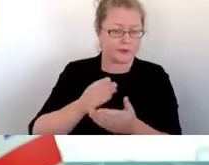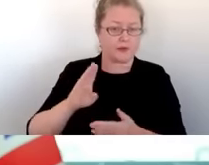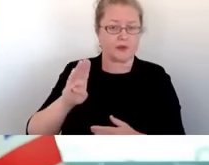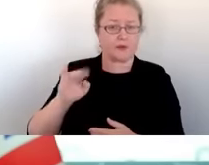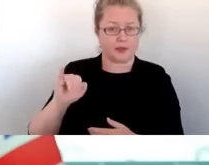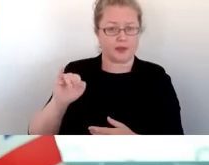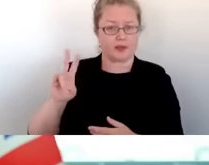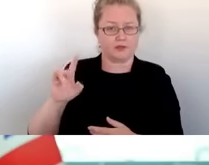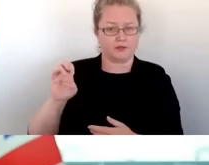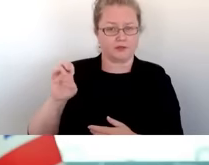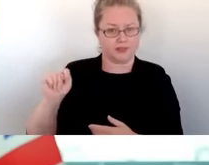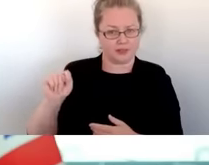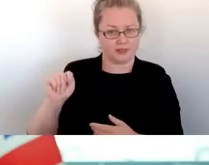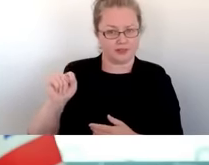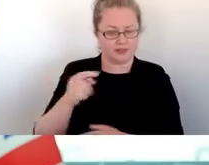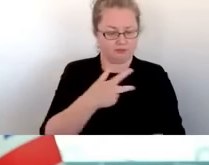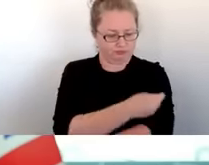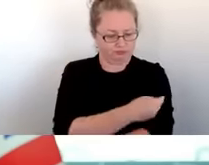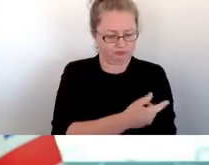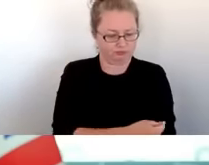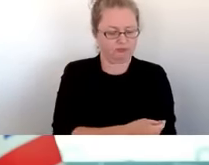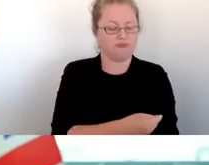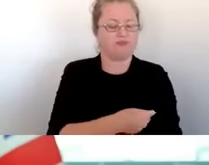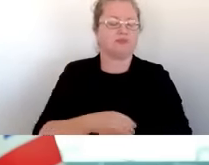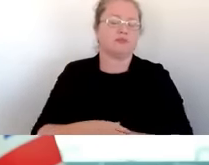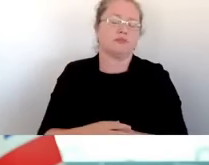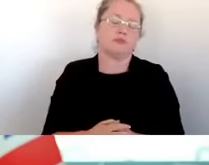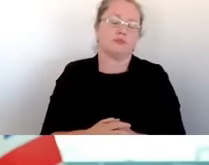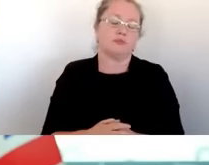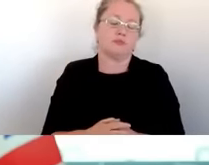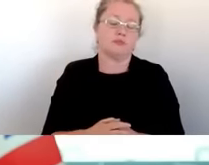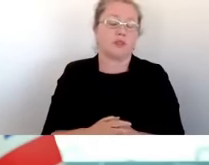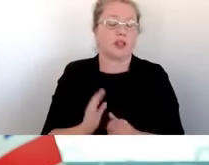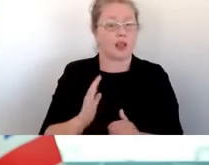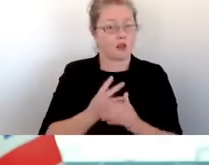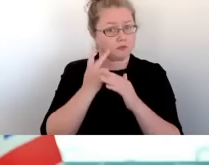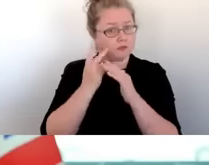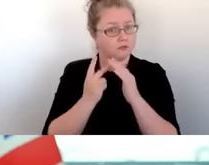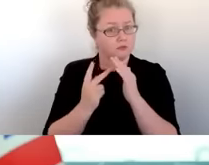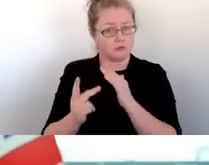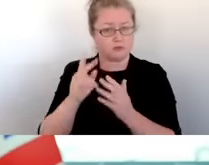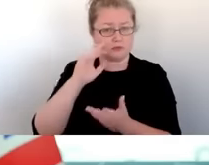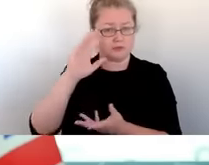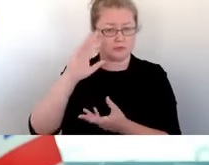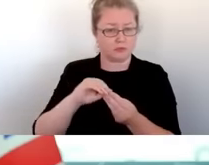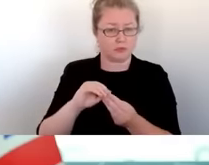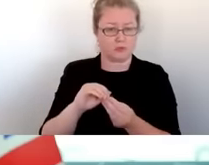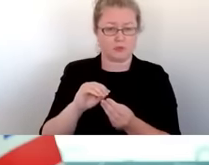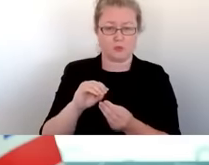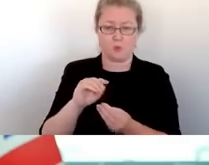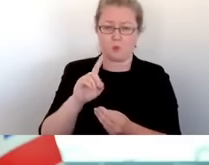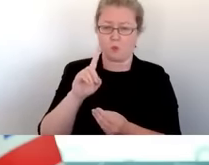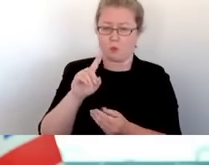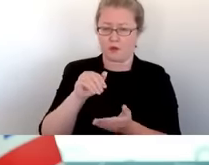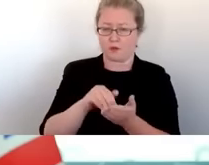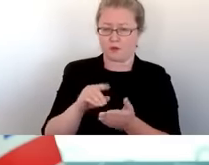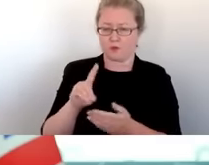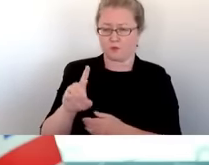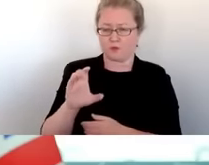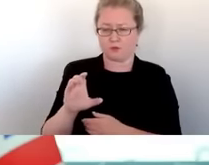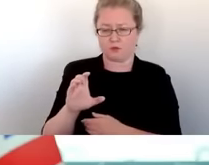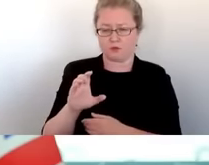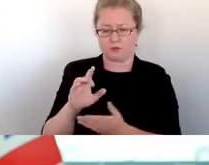of that supply into the province. And basically, we anticipate that we'll have about 1,100